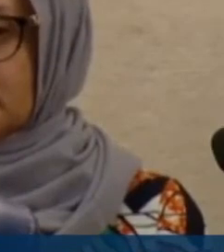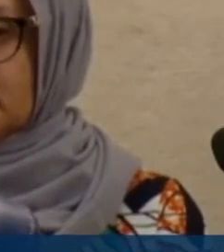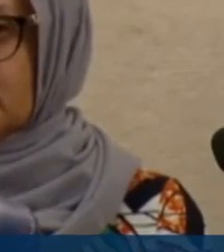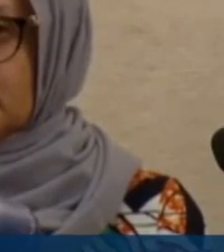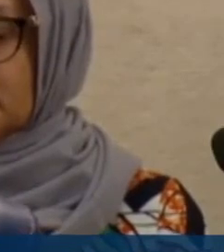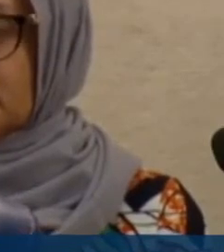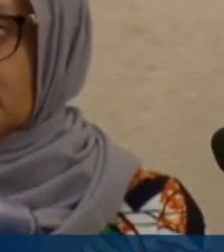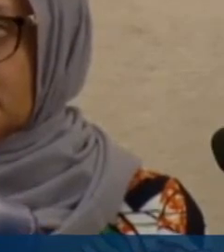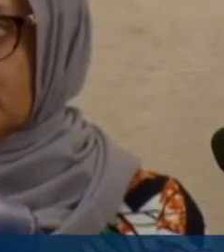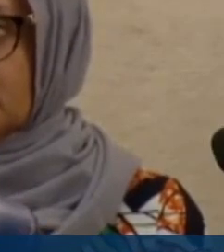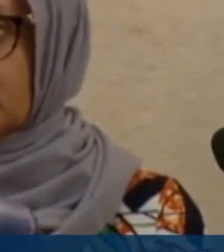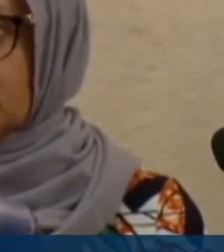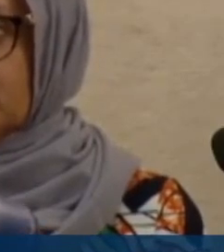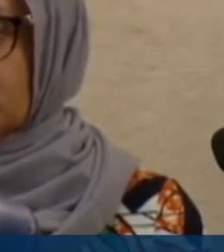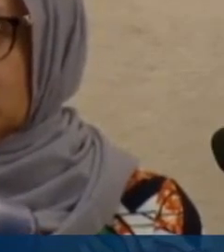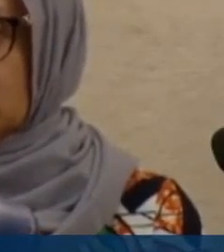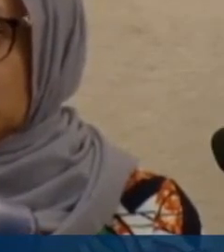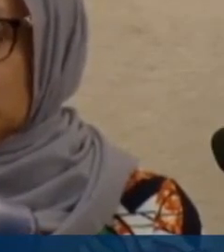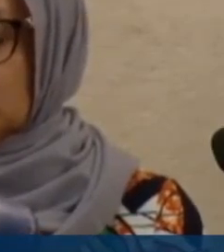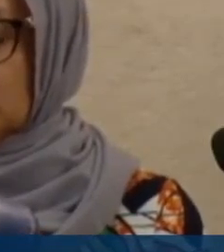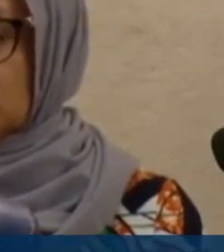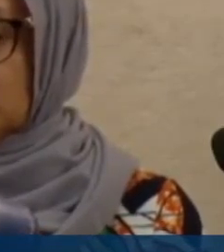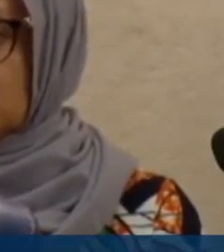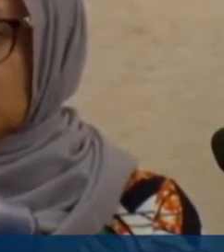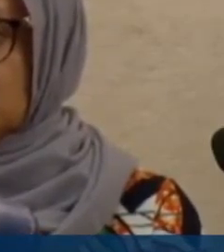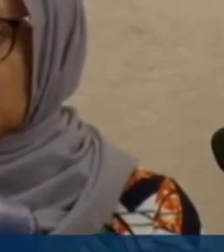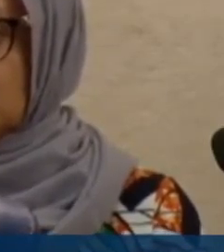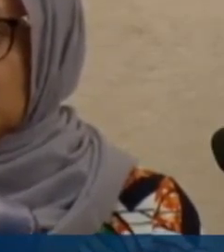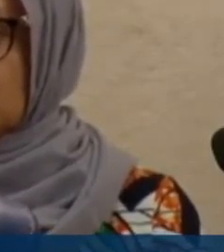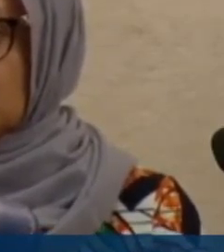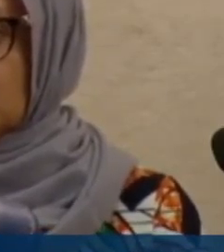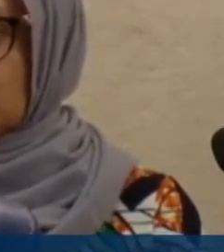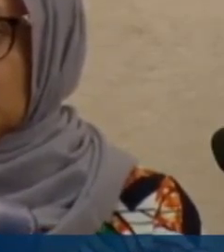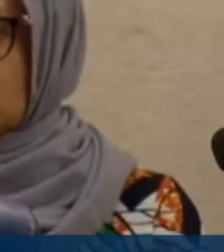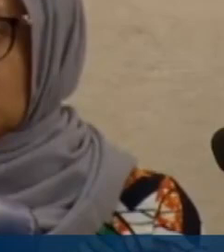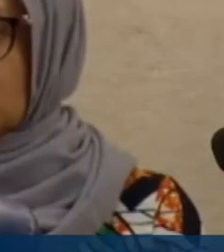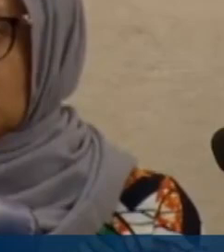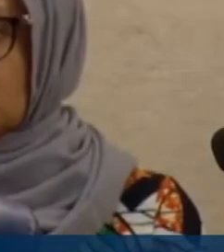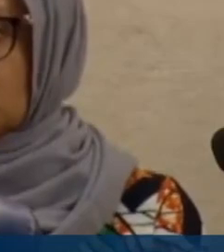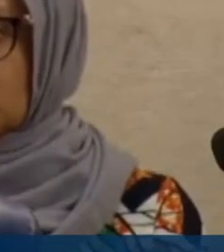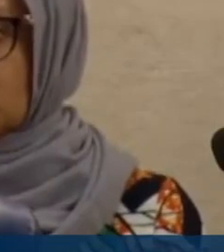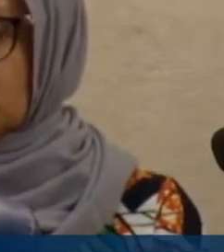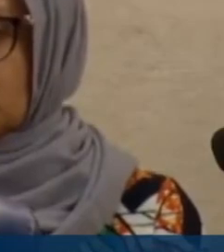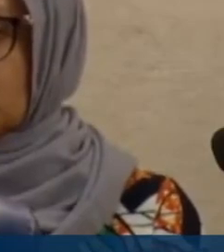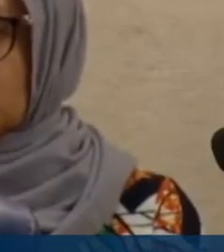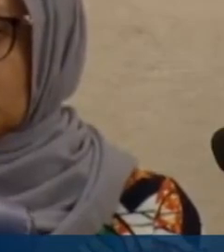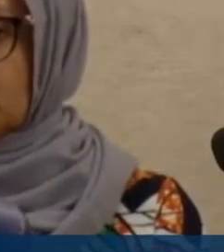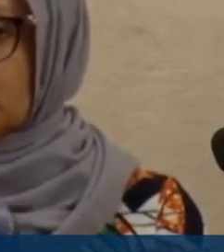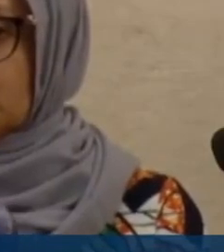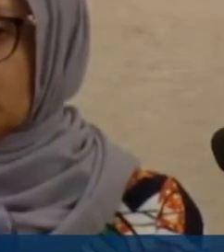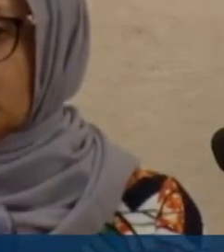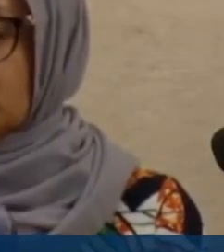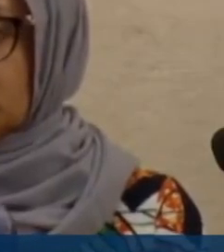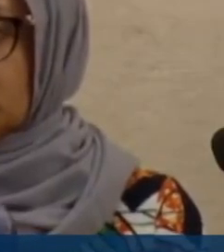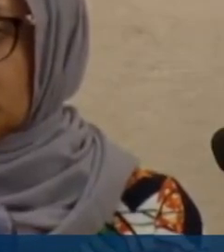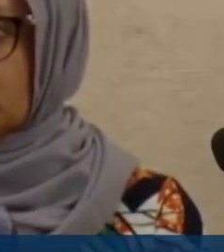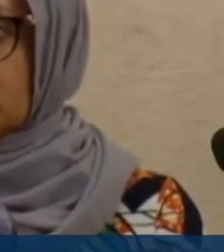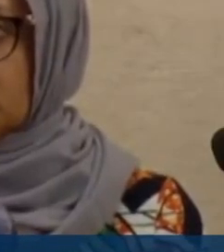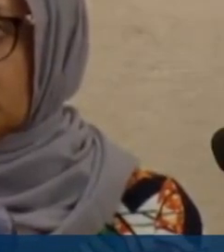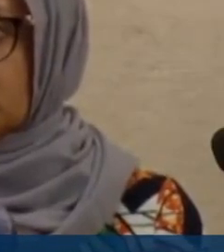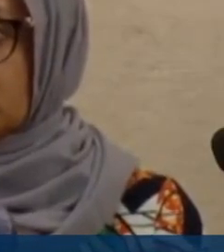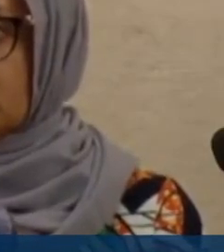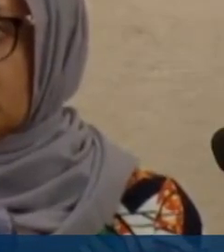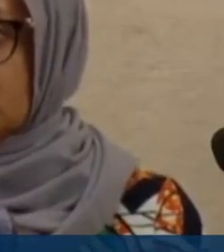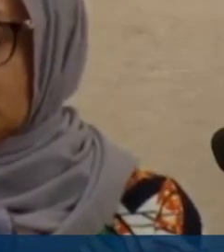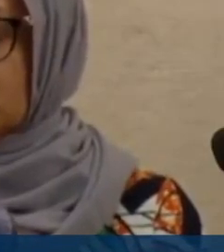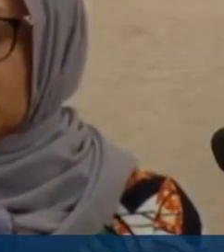pneumonia, diarrhea, malaria, and other preventable diseases. Those children are the reason we